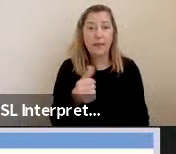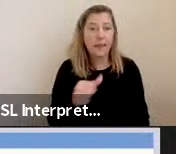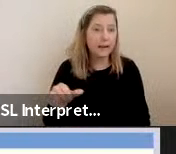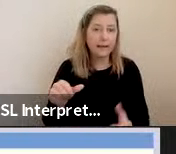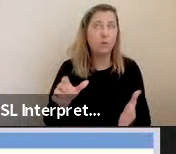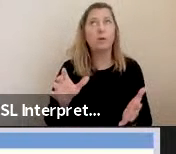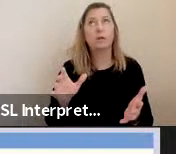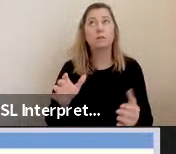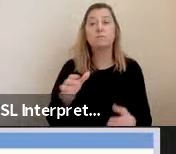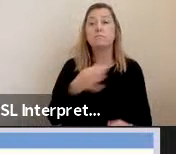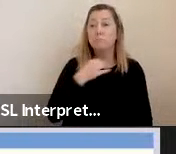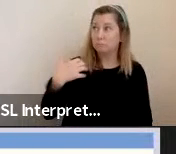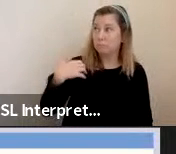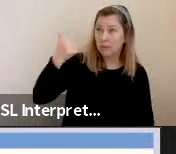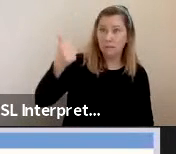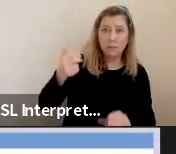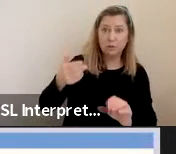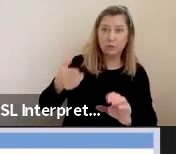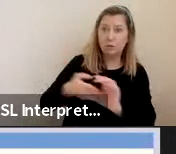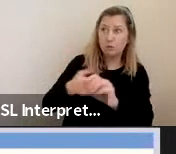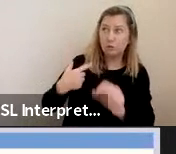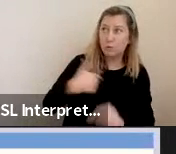has the commissioner joined us?